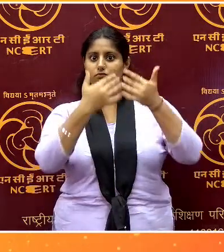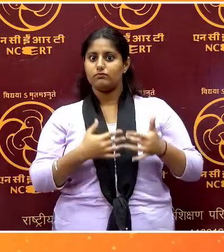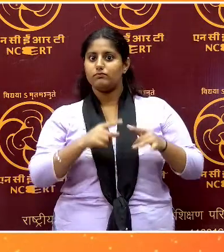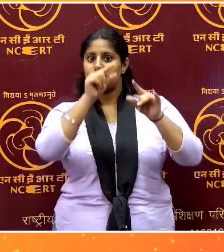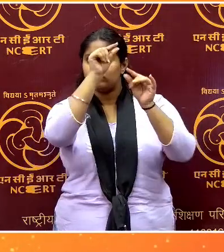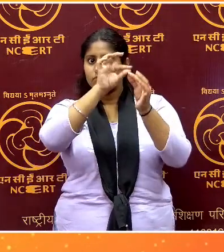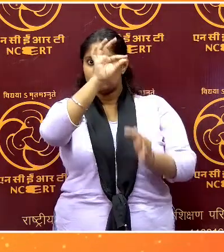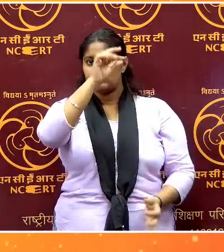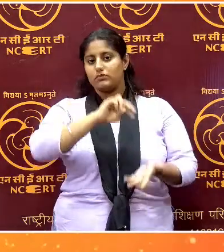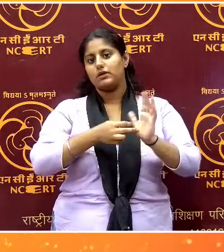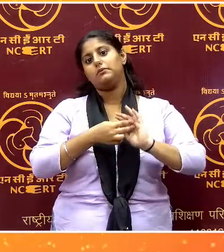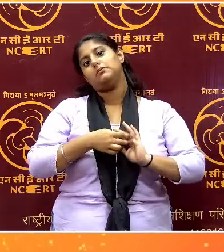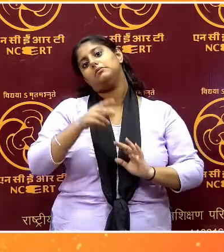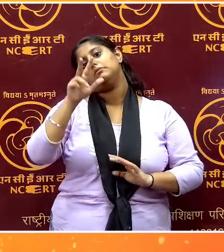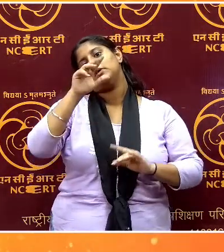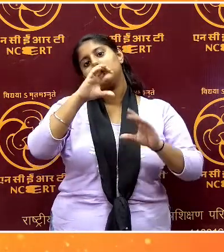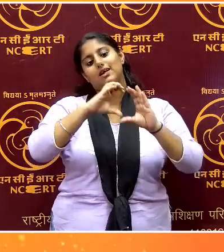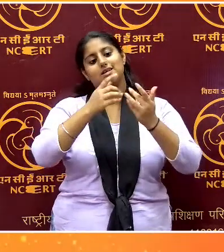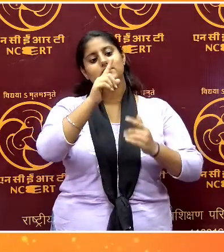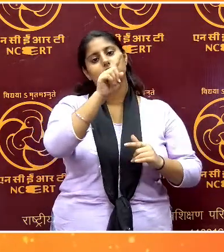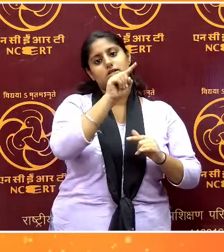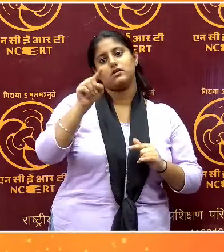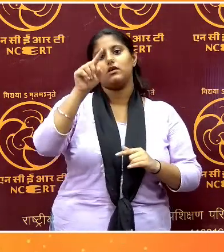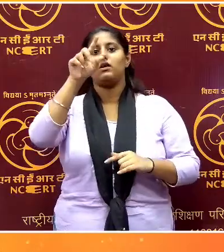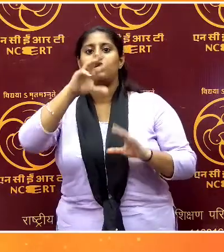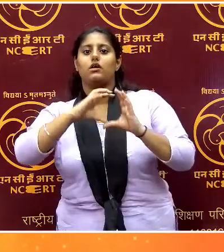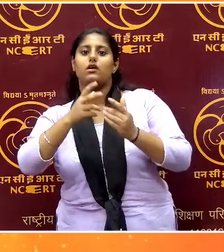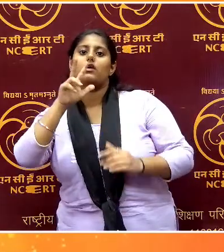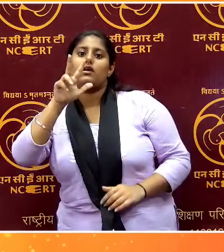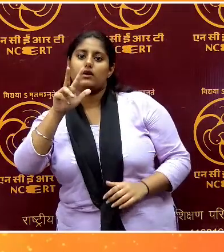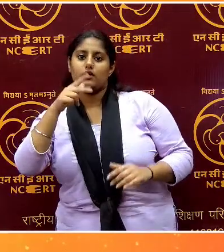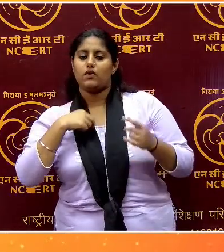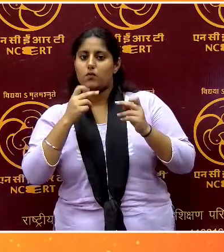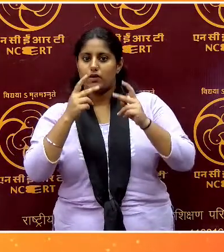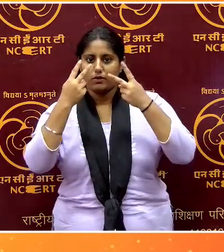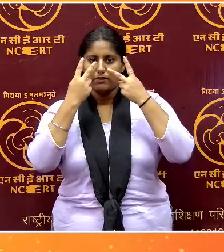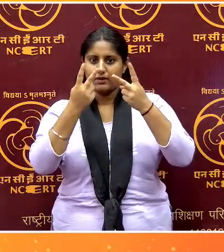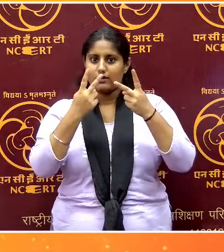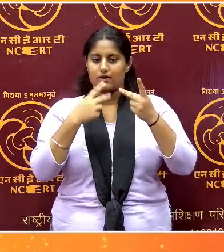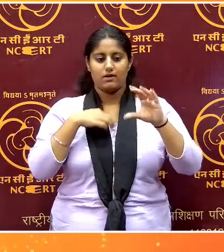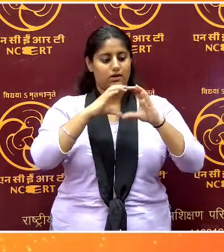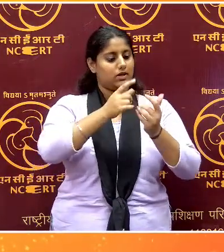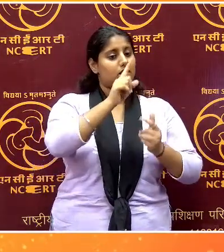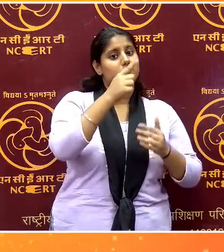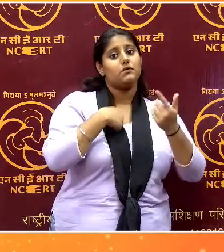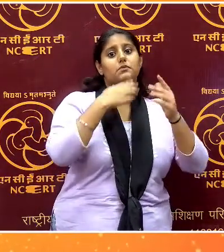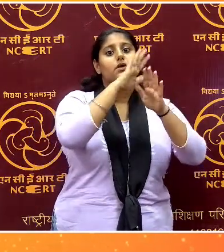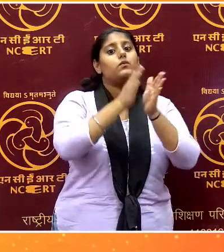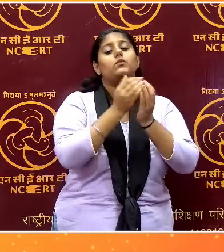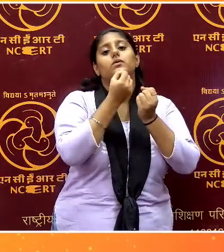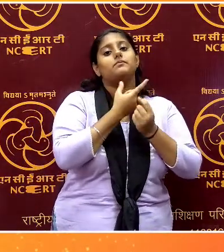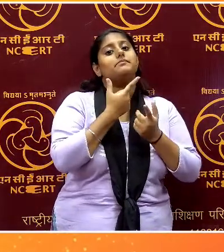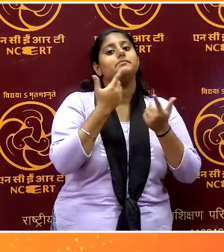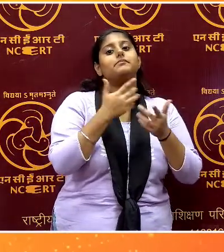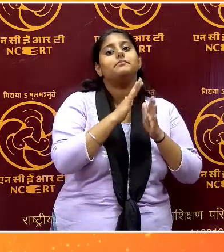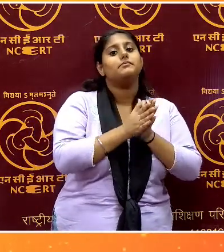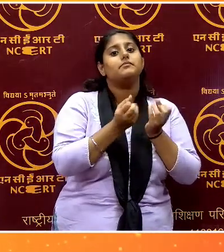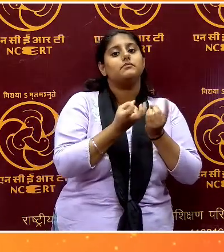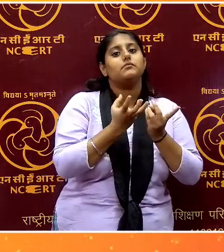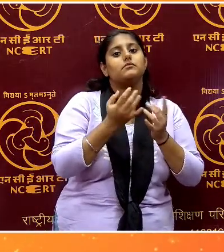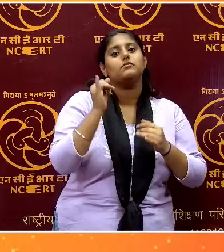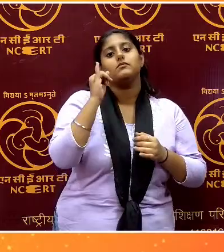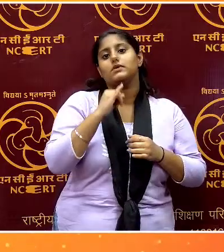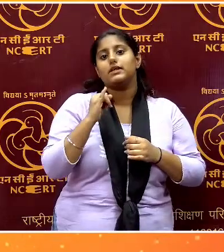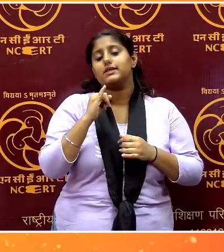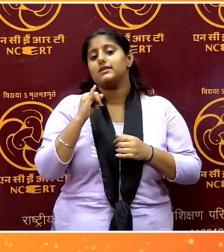1 to 8. Okay. All right. So, can you see in class 1 how many smileys are there? 6. Yes,